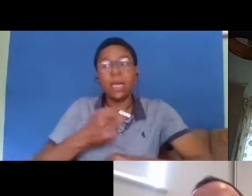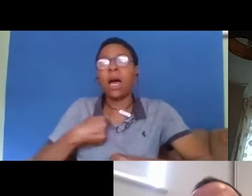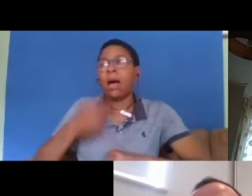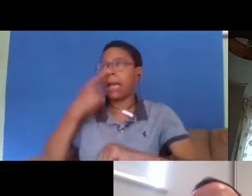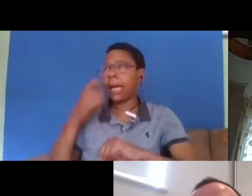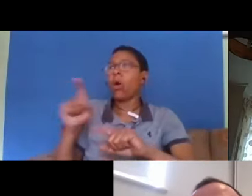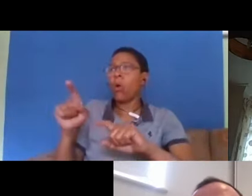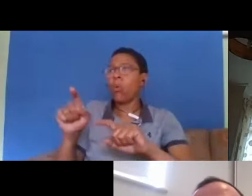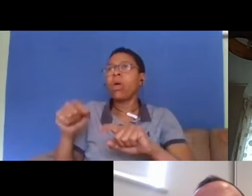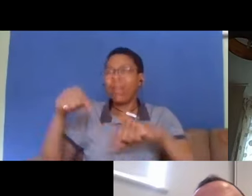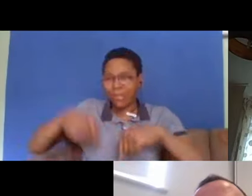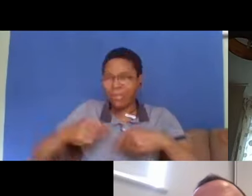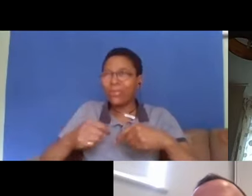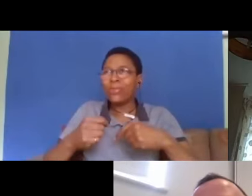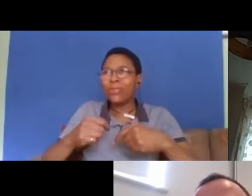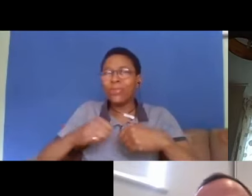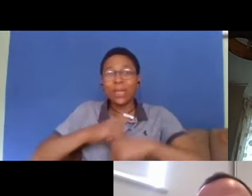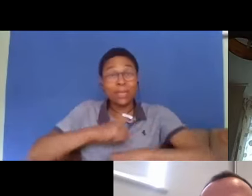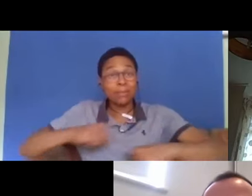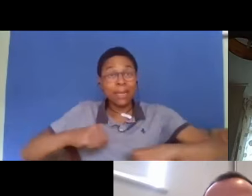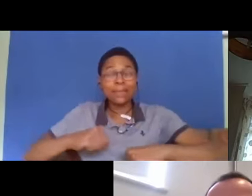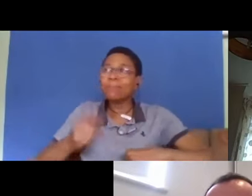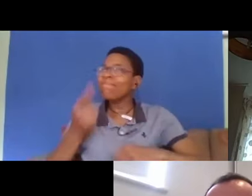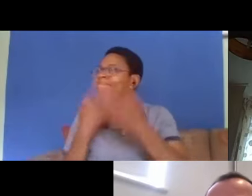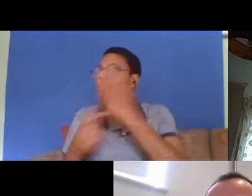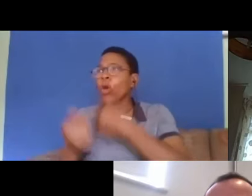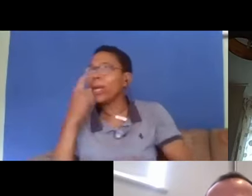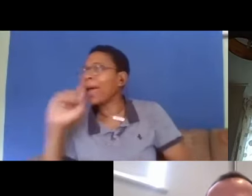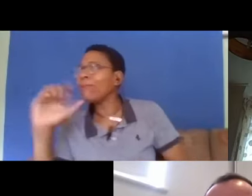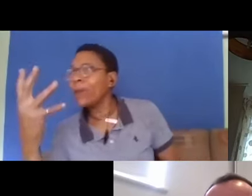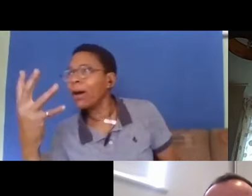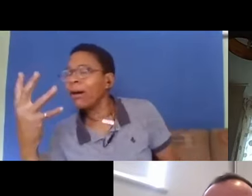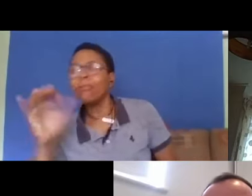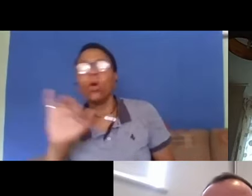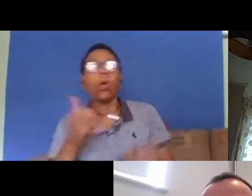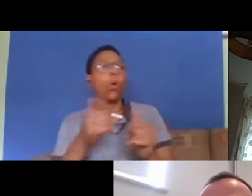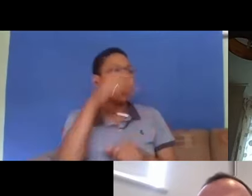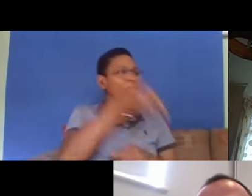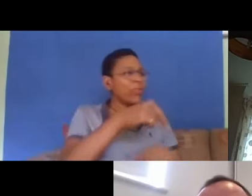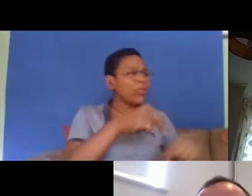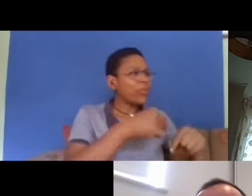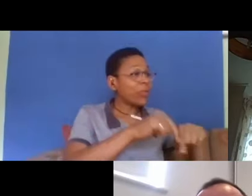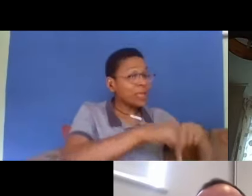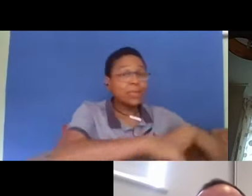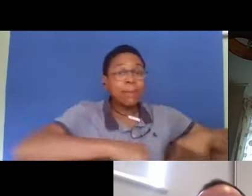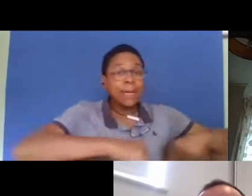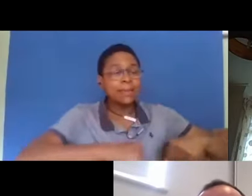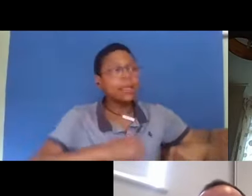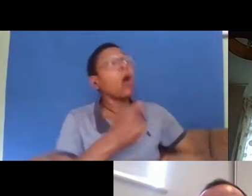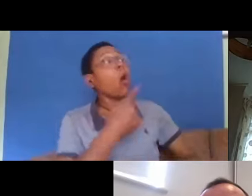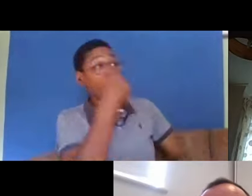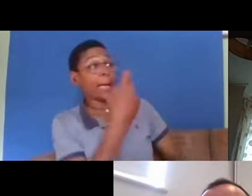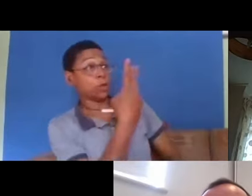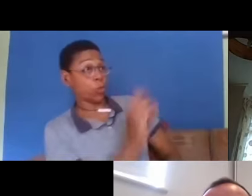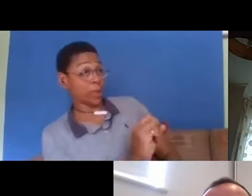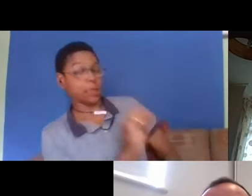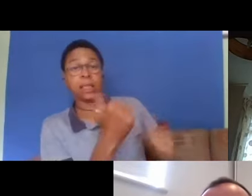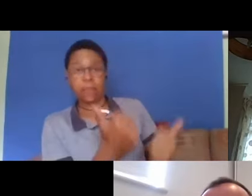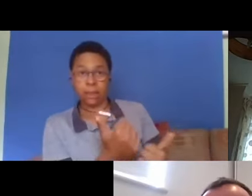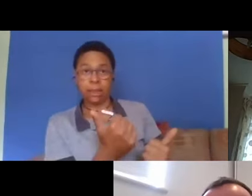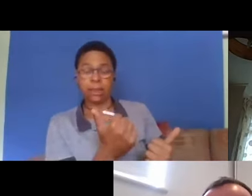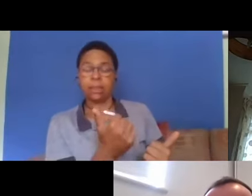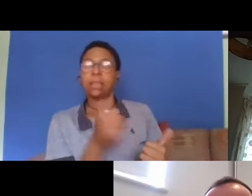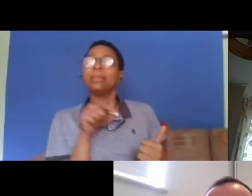that some young people may not always be able to do that. And that's where the bubble or the